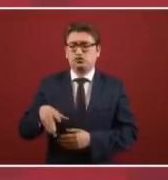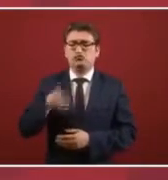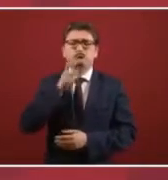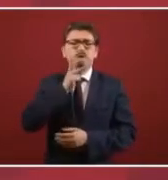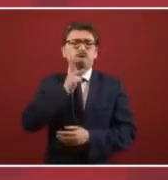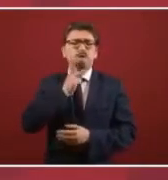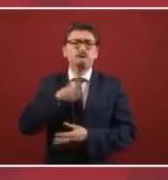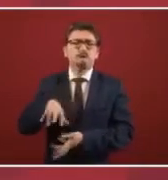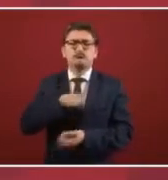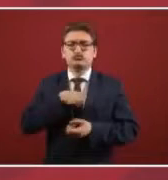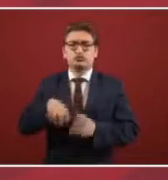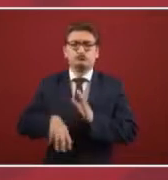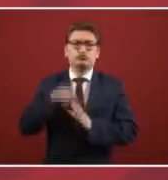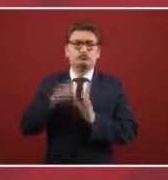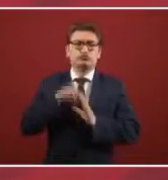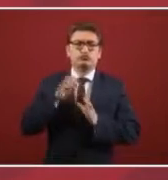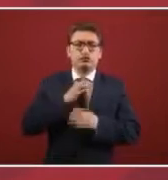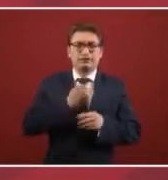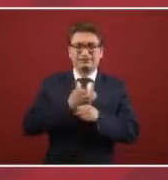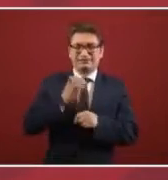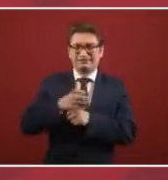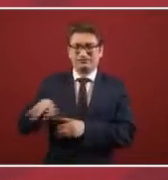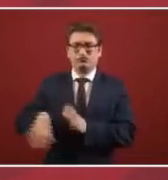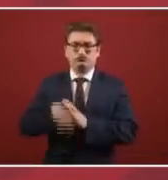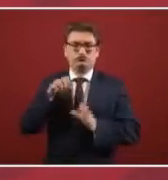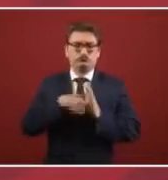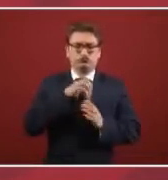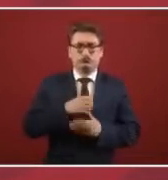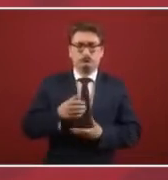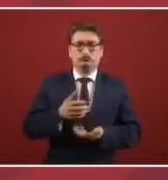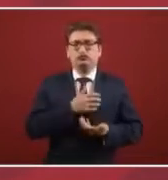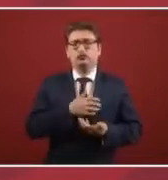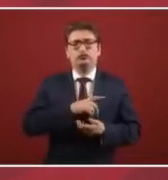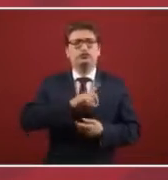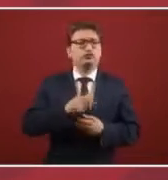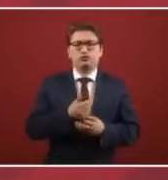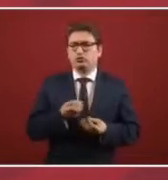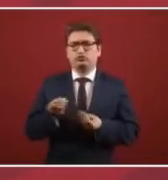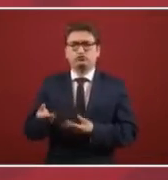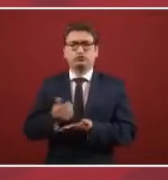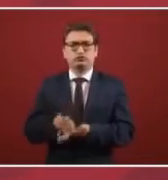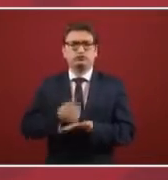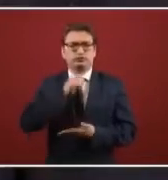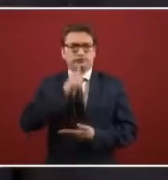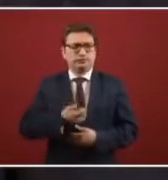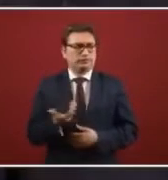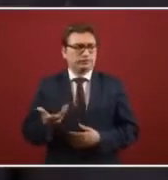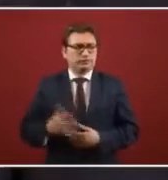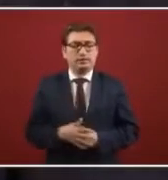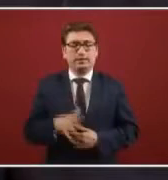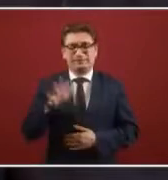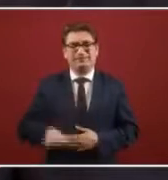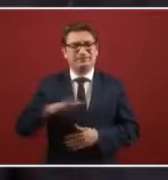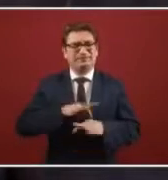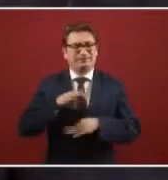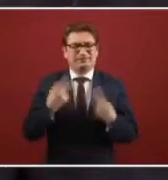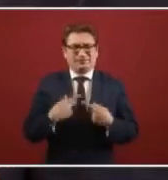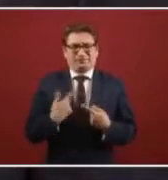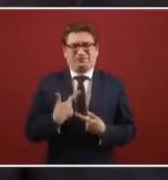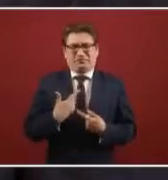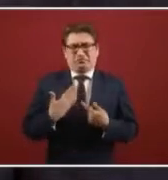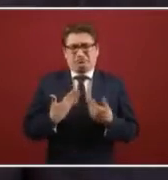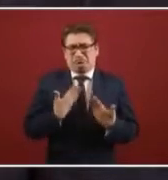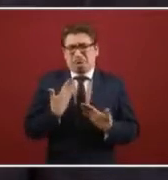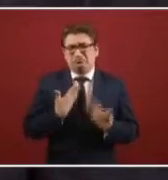weren't returning or giving anything to the petroleum Entonces ahora la gente companies of Southeast. está But now the contenta porque